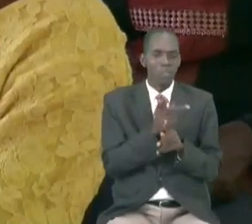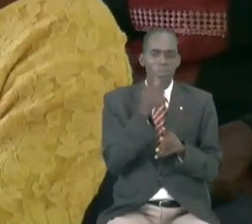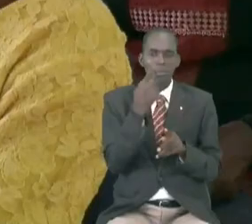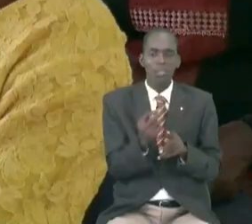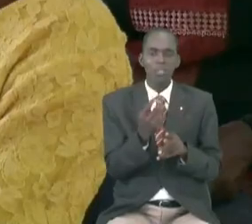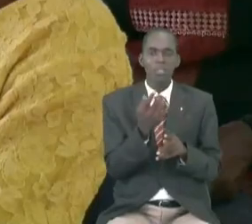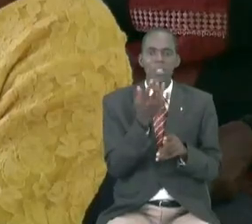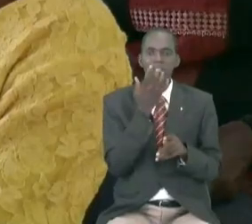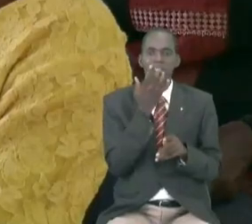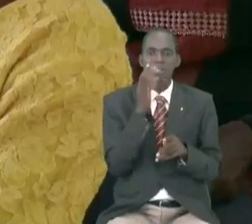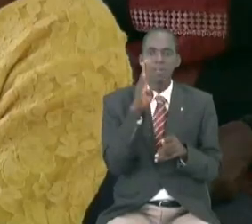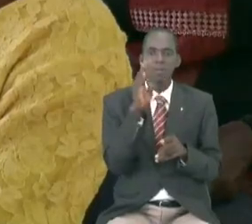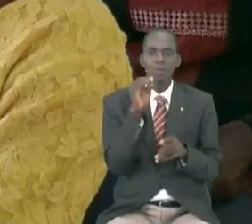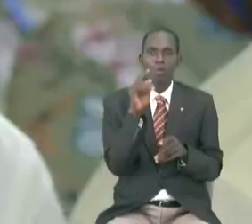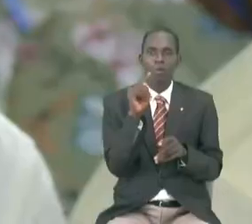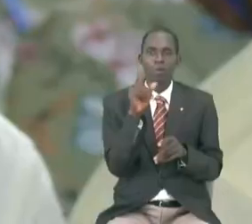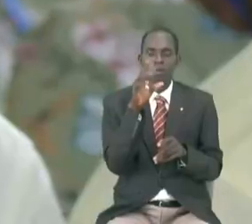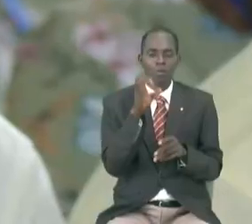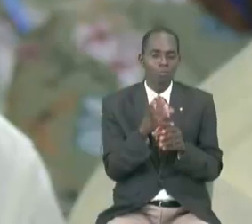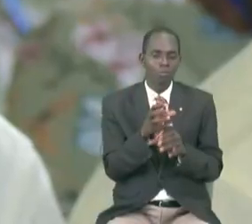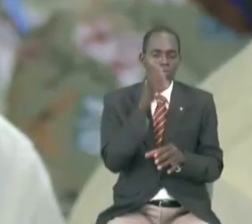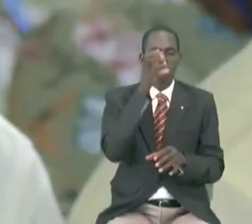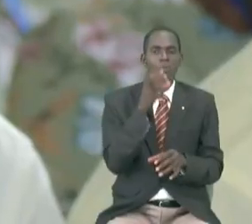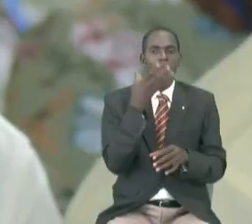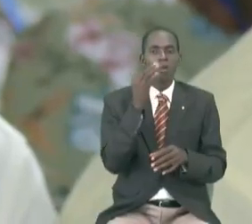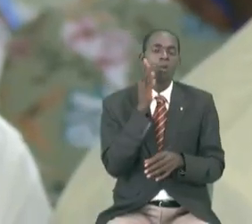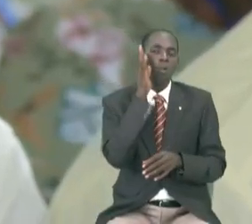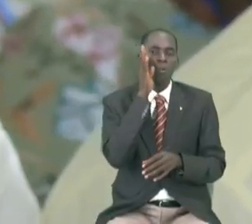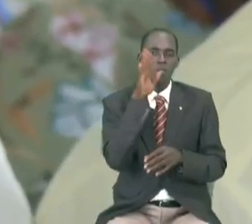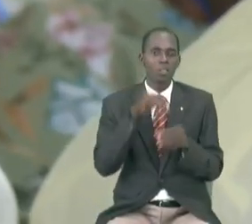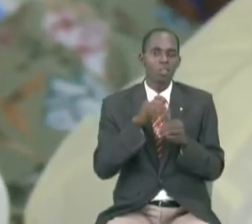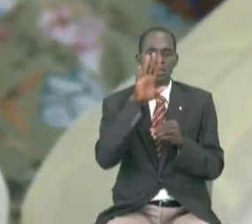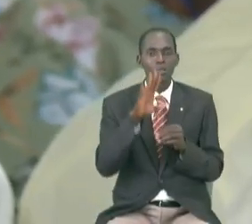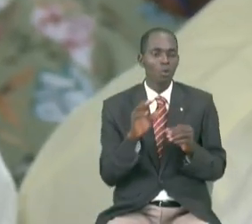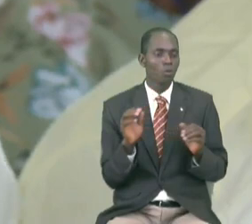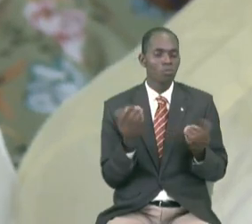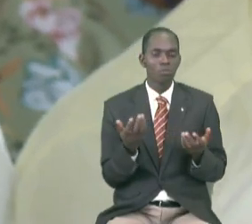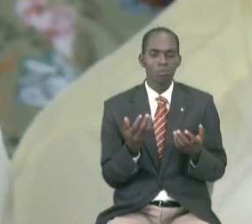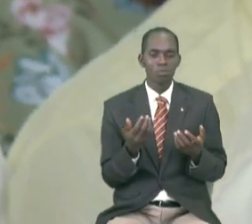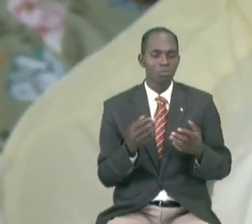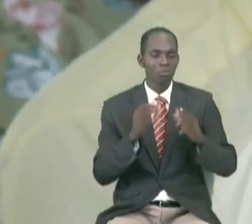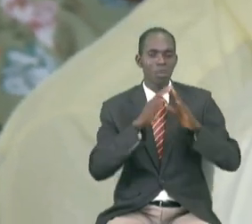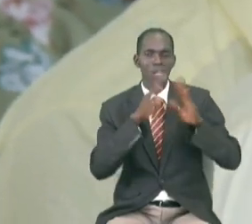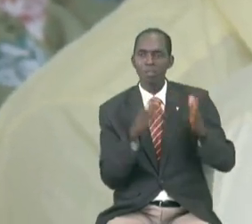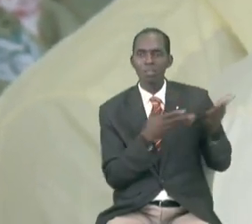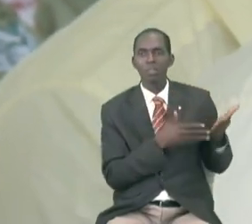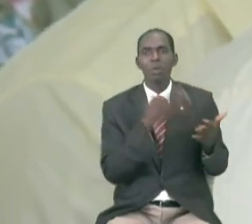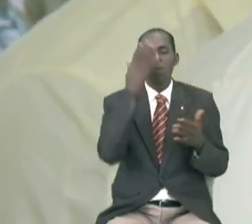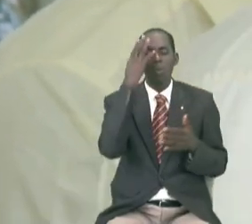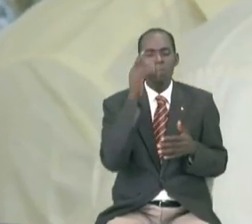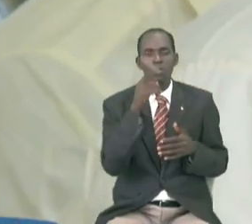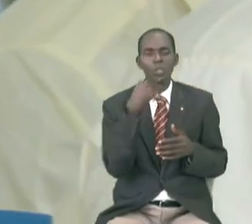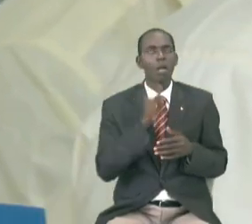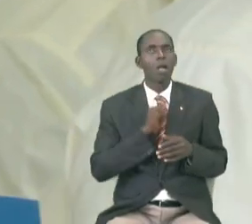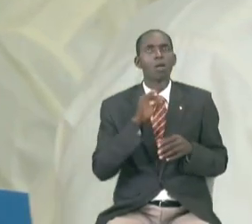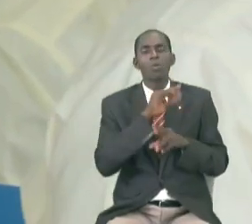cigarettes there? I'm not doing that anymore. And that, old lady and, that